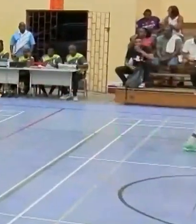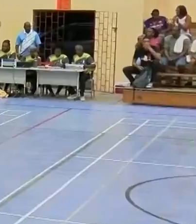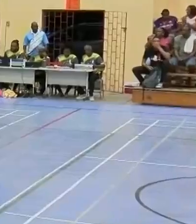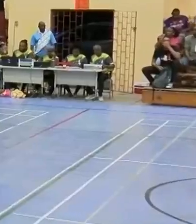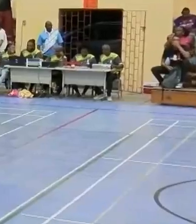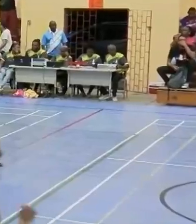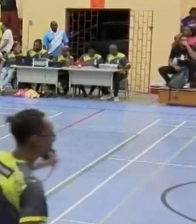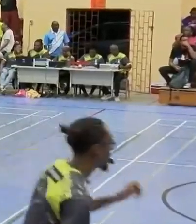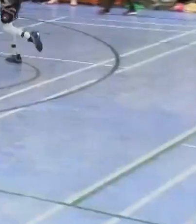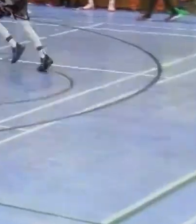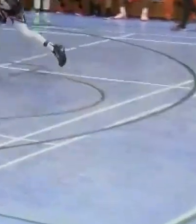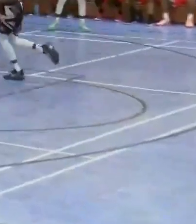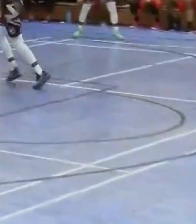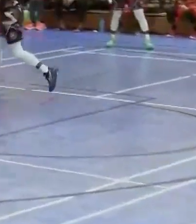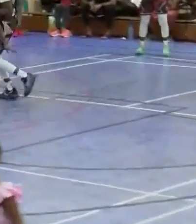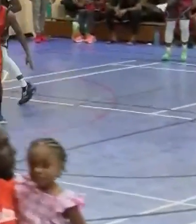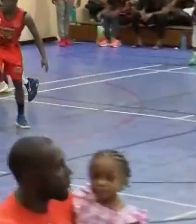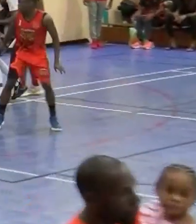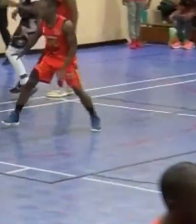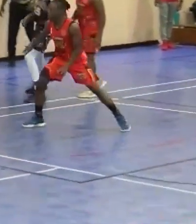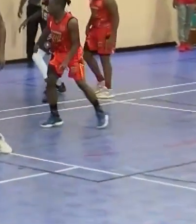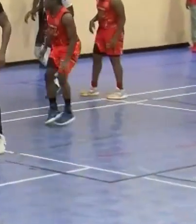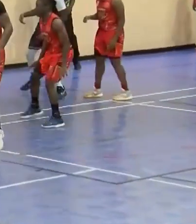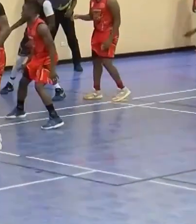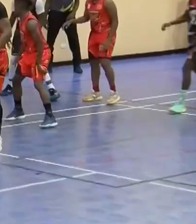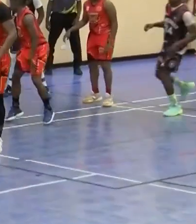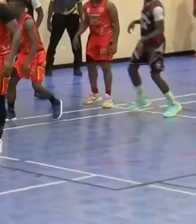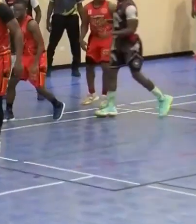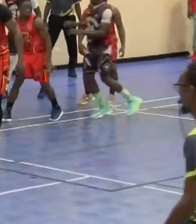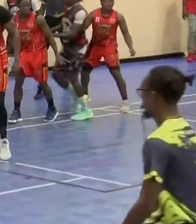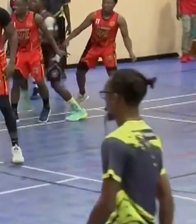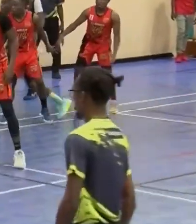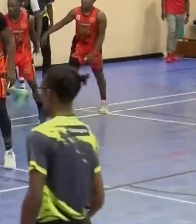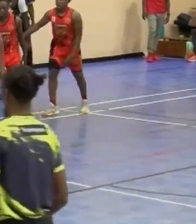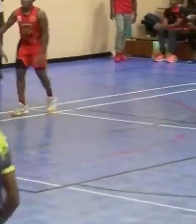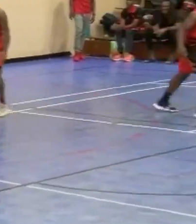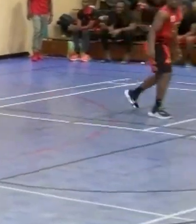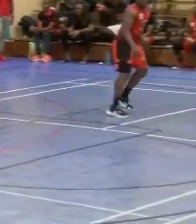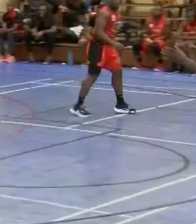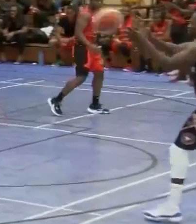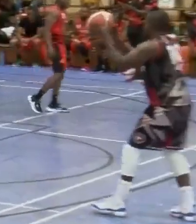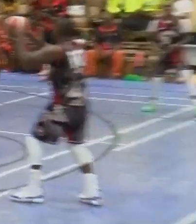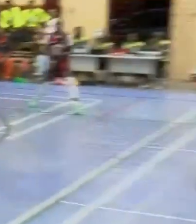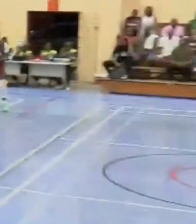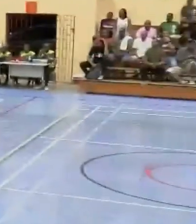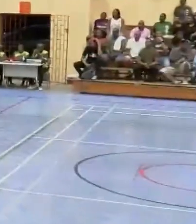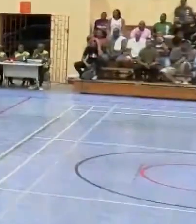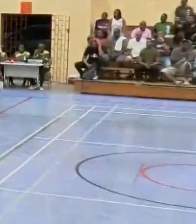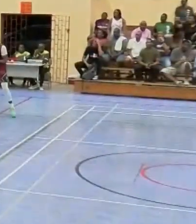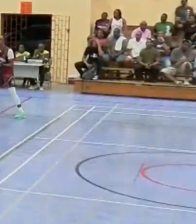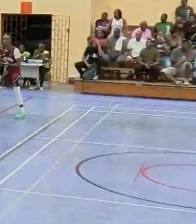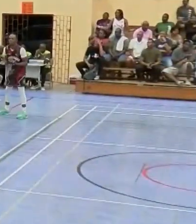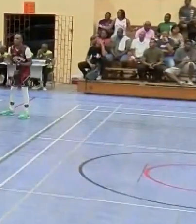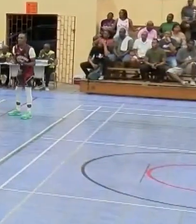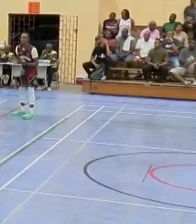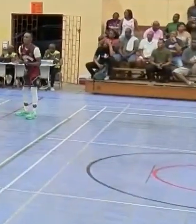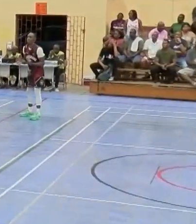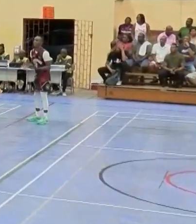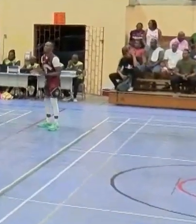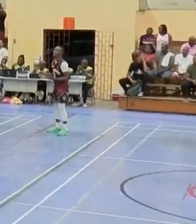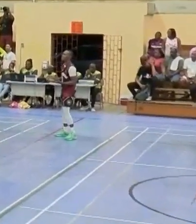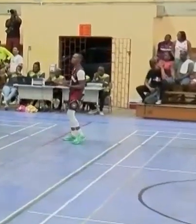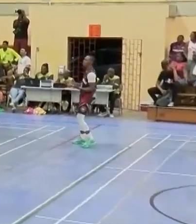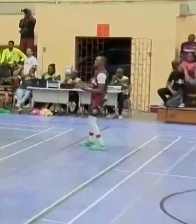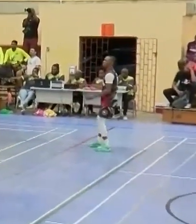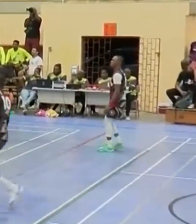downtown. Moore actually was 1 point short of a double-double, as he added 9 points to his 12 boards,